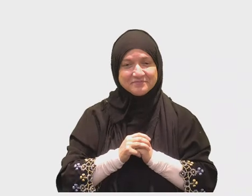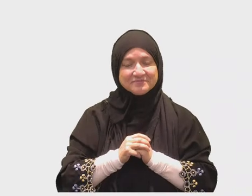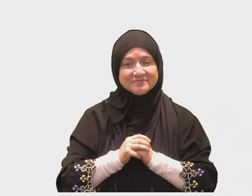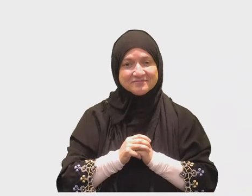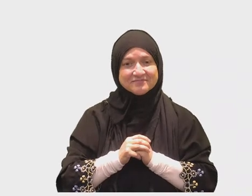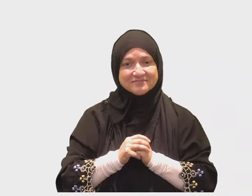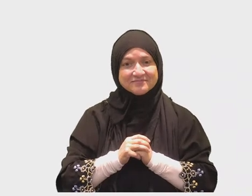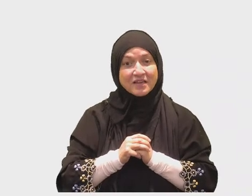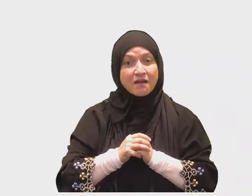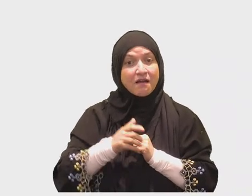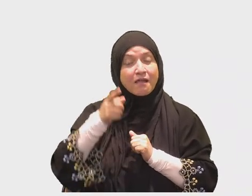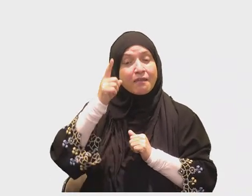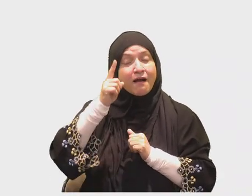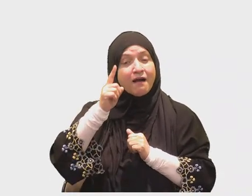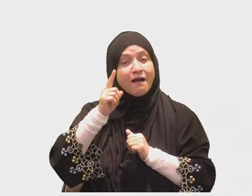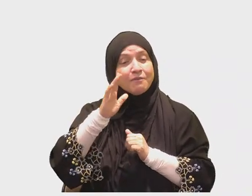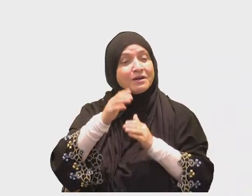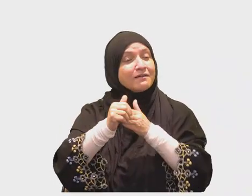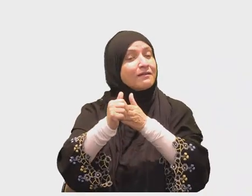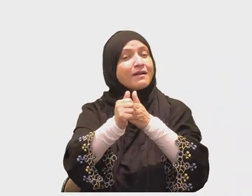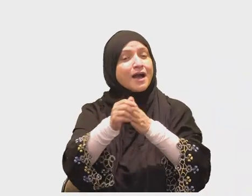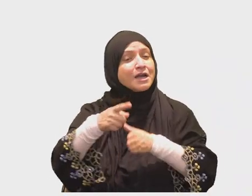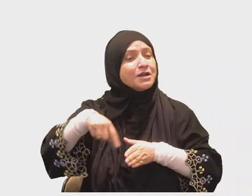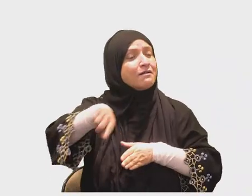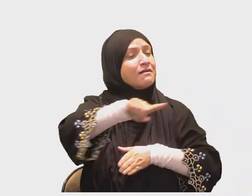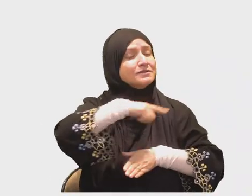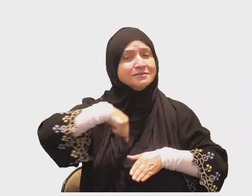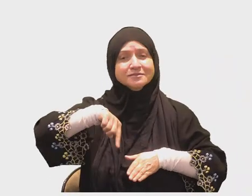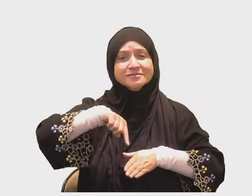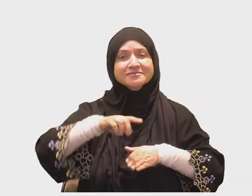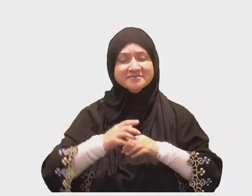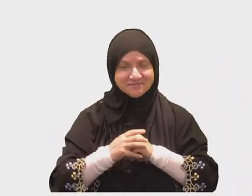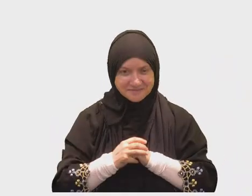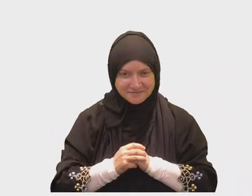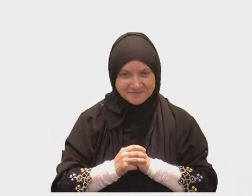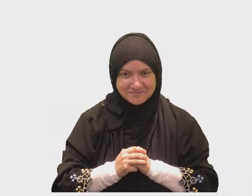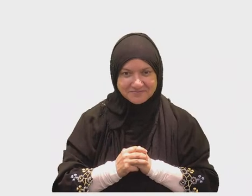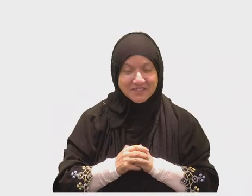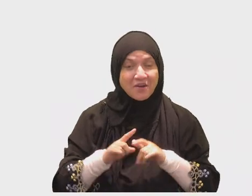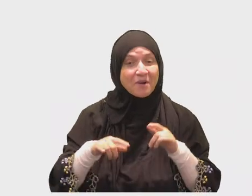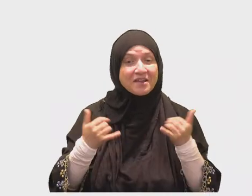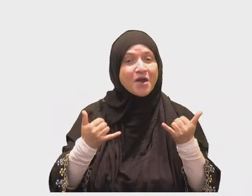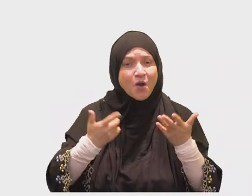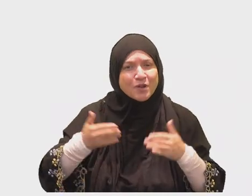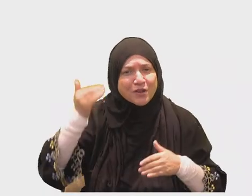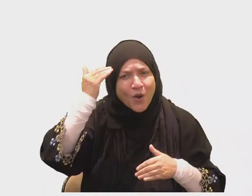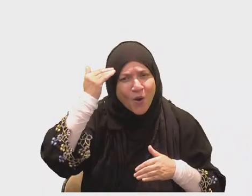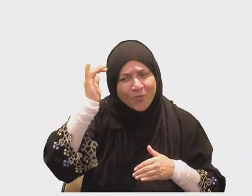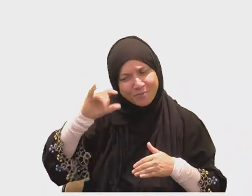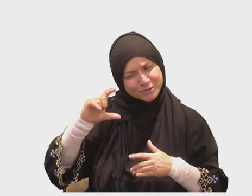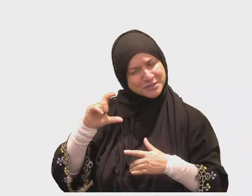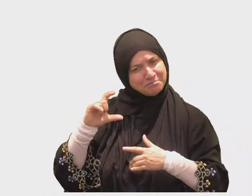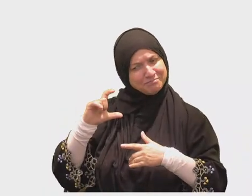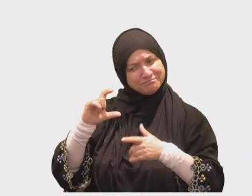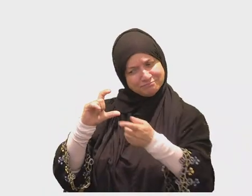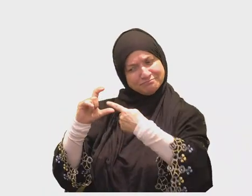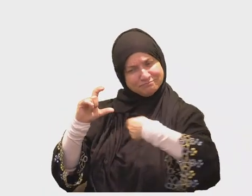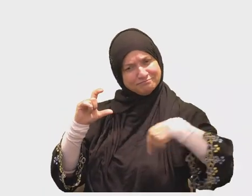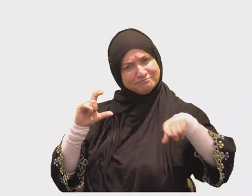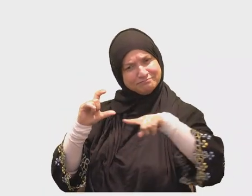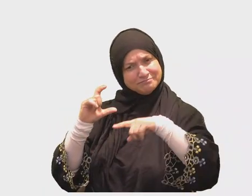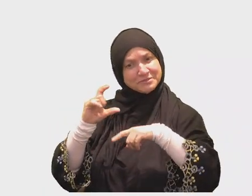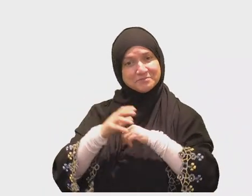us to Islam, and we would not have been able to guide ourselves had not Allah in